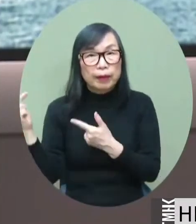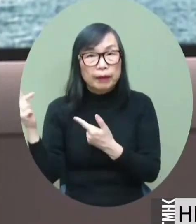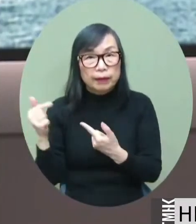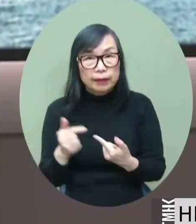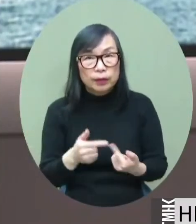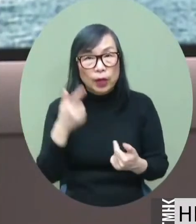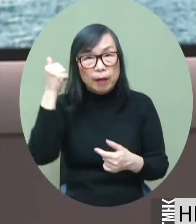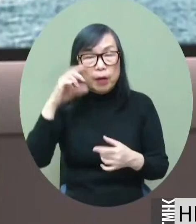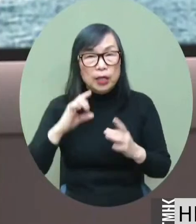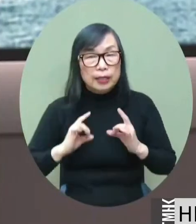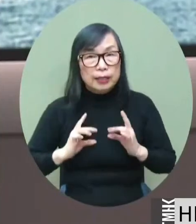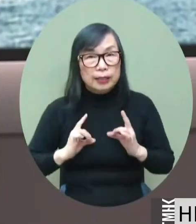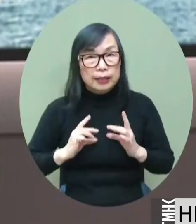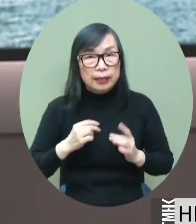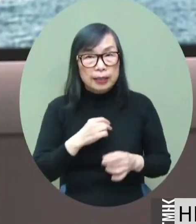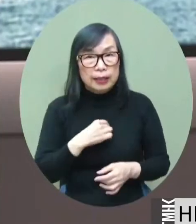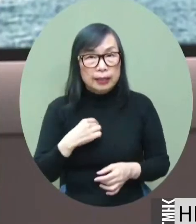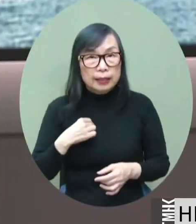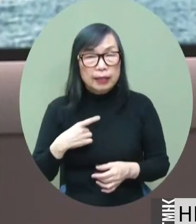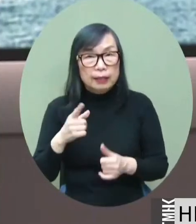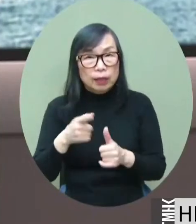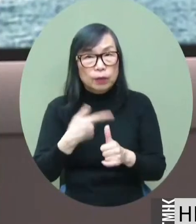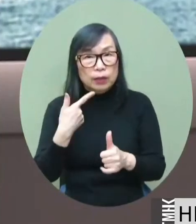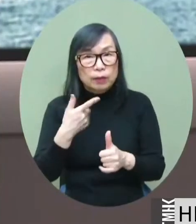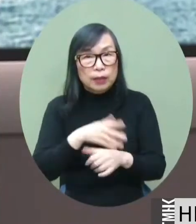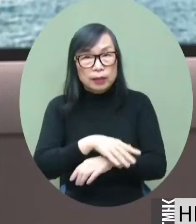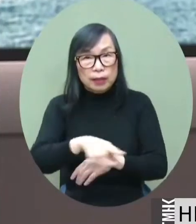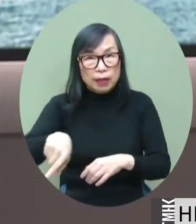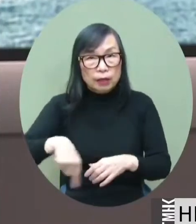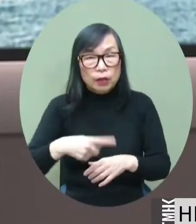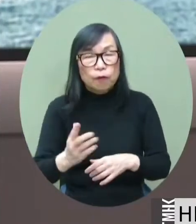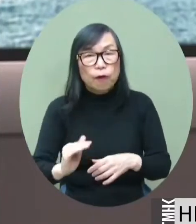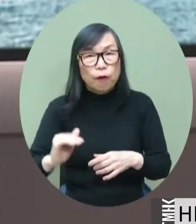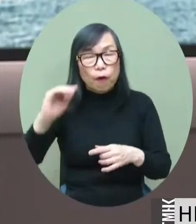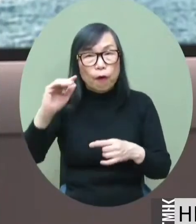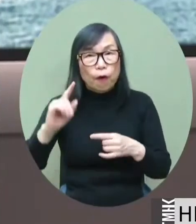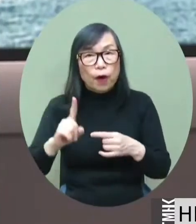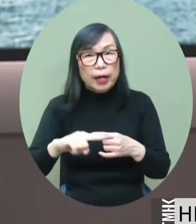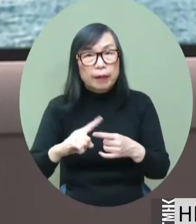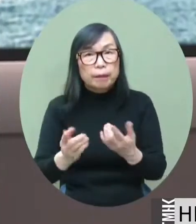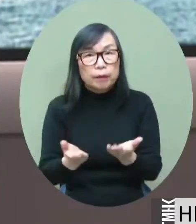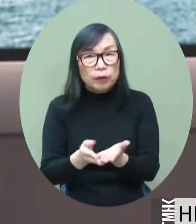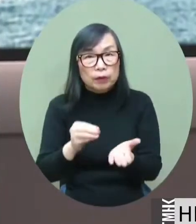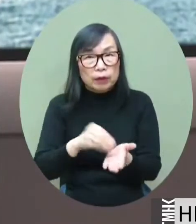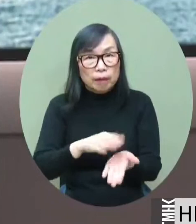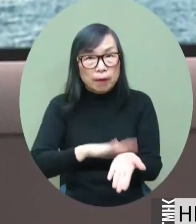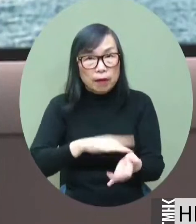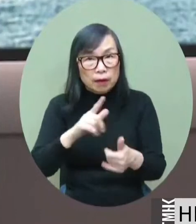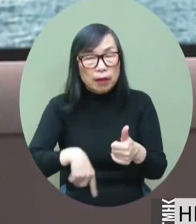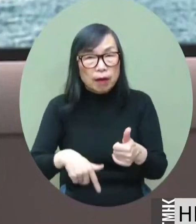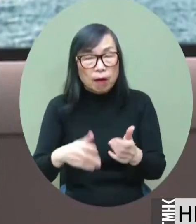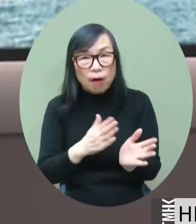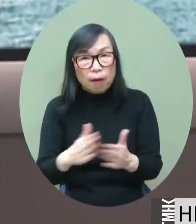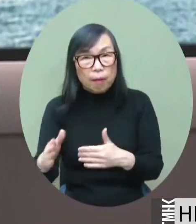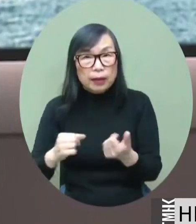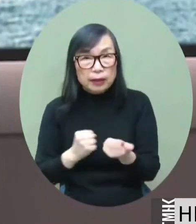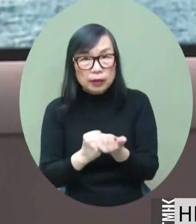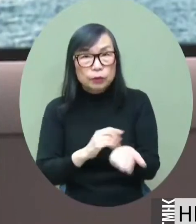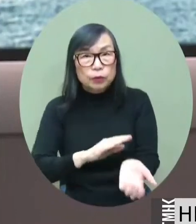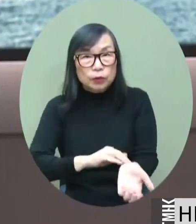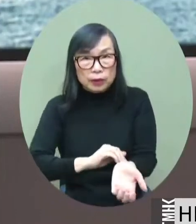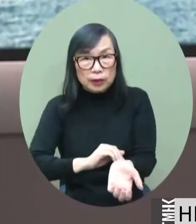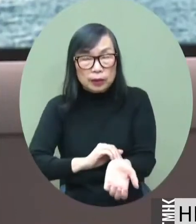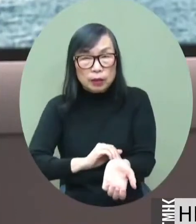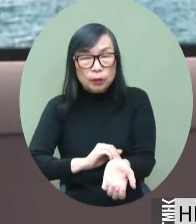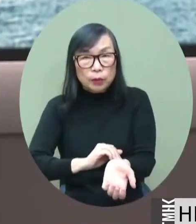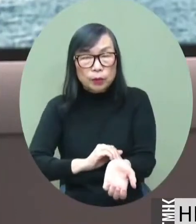patients. We hope that private doctors can provide